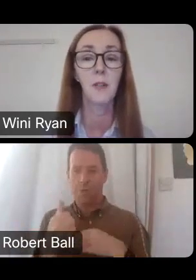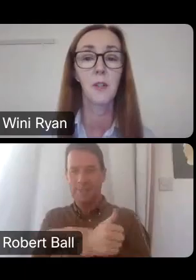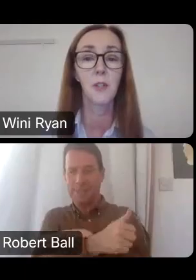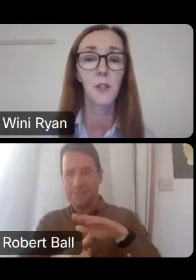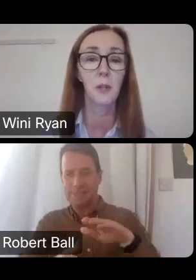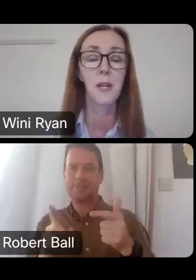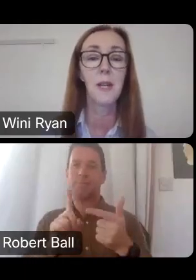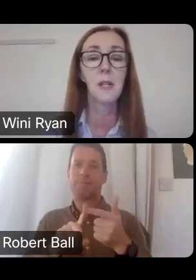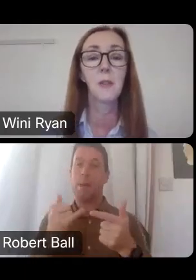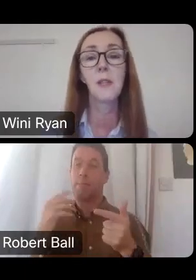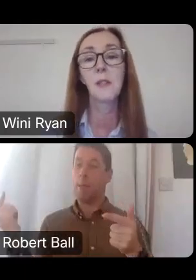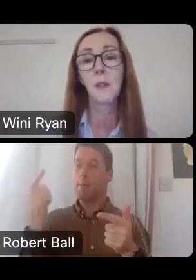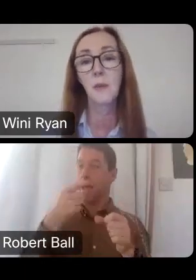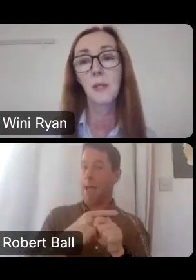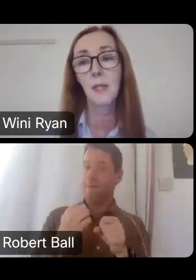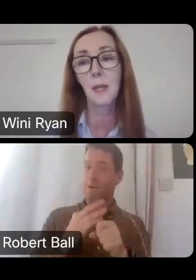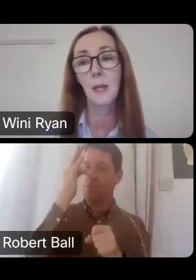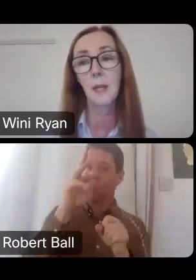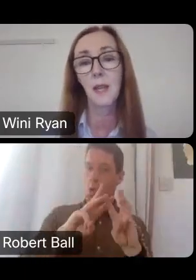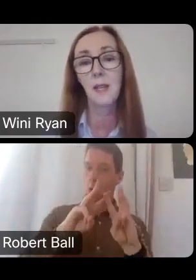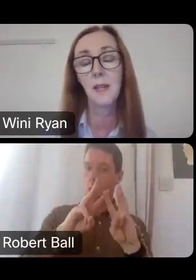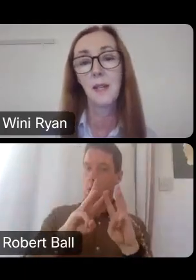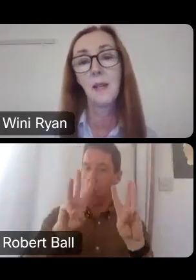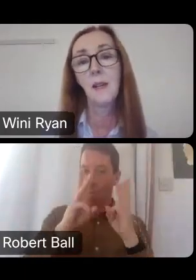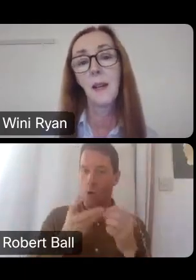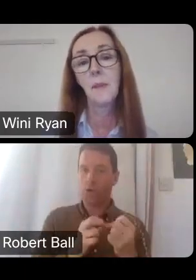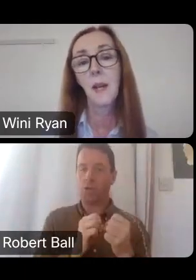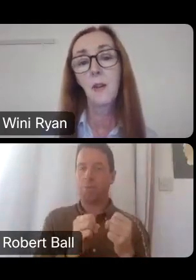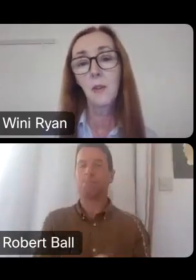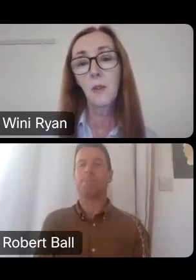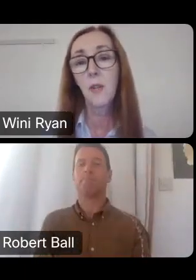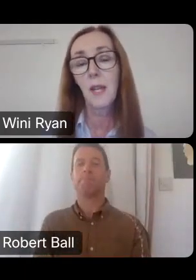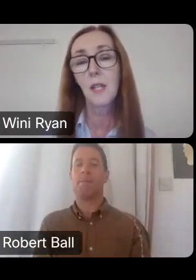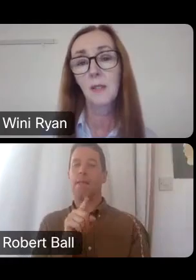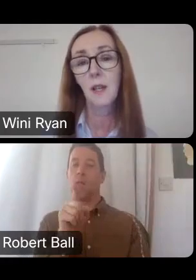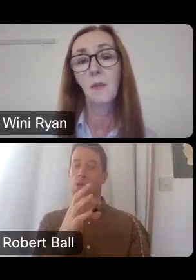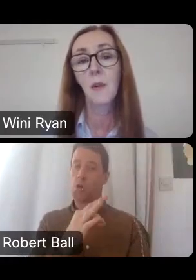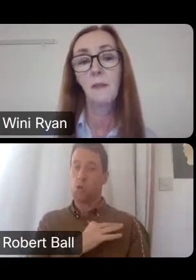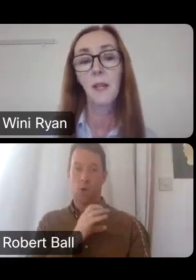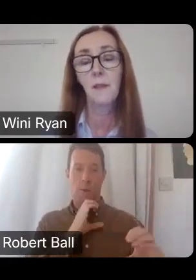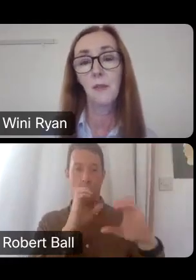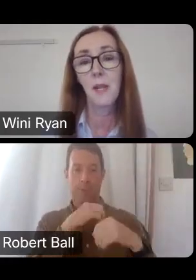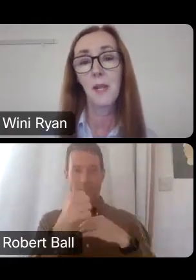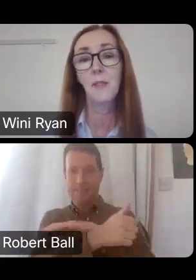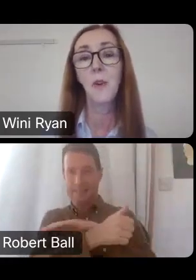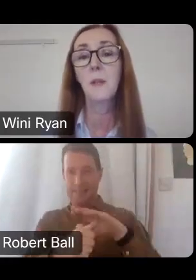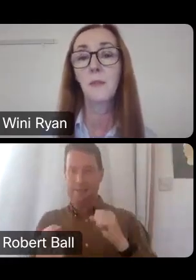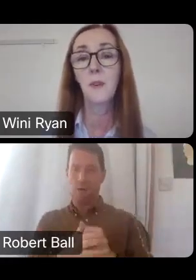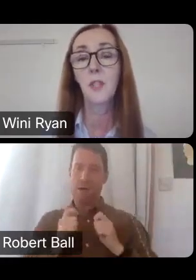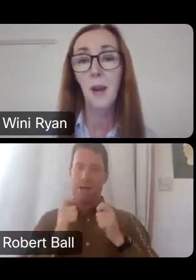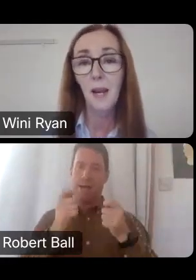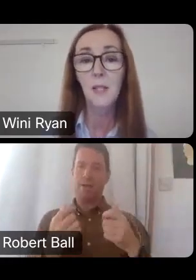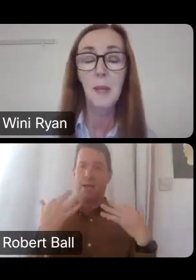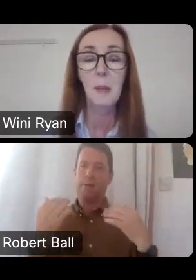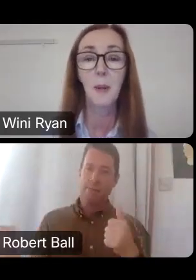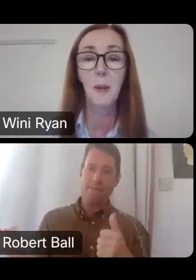back to future workshops. So these are the 3 steps that we take. A good communication skill for giving information is always first